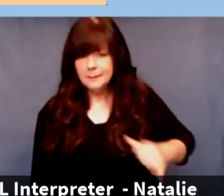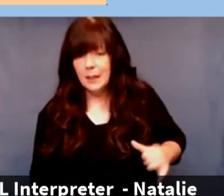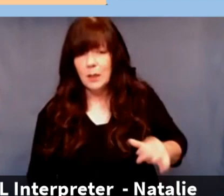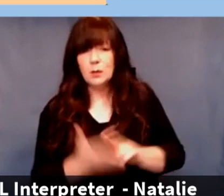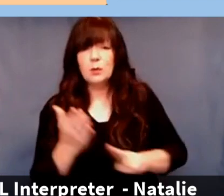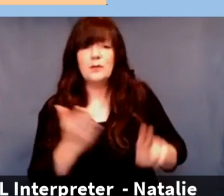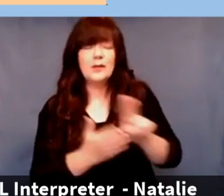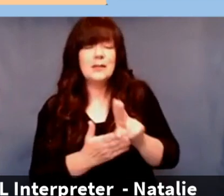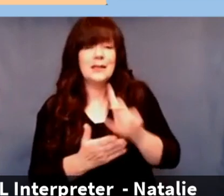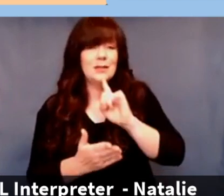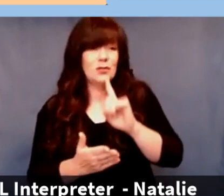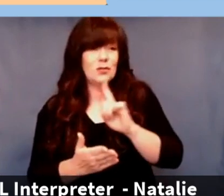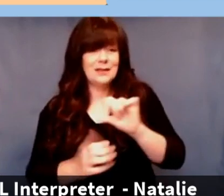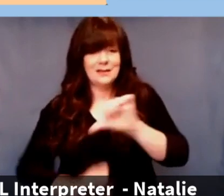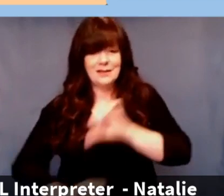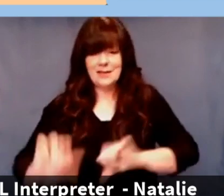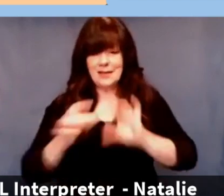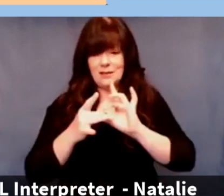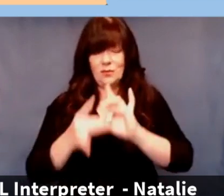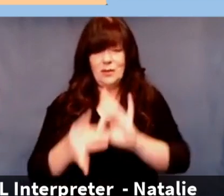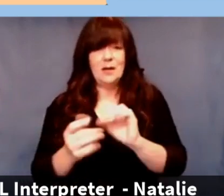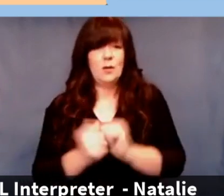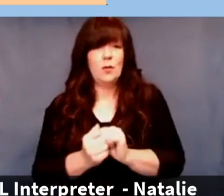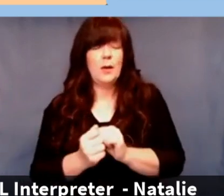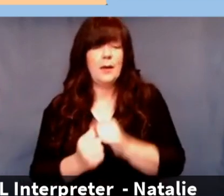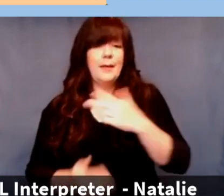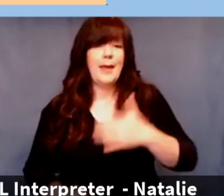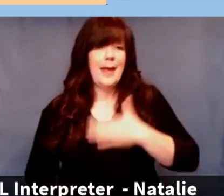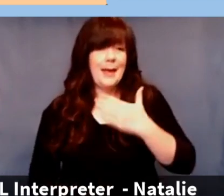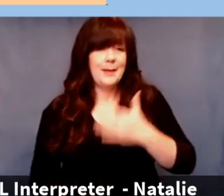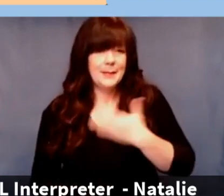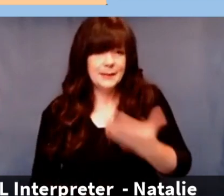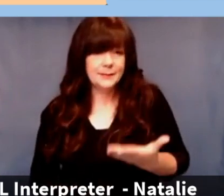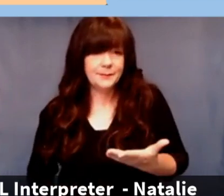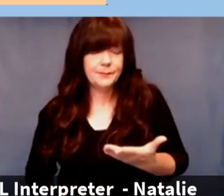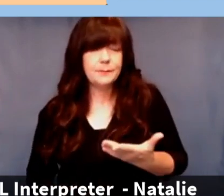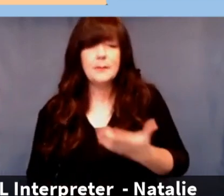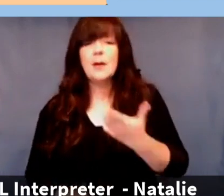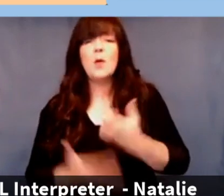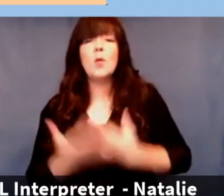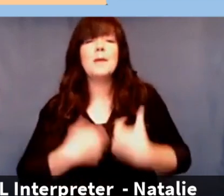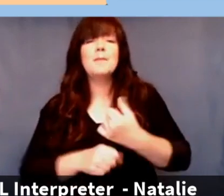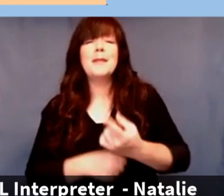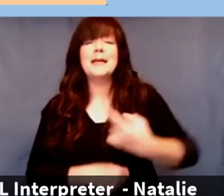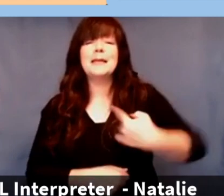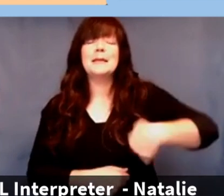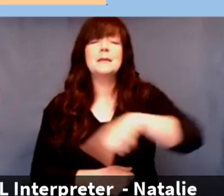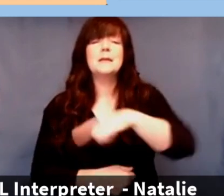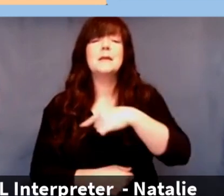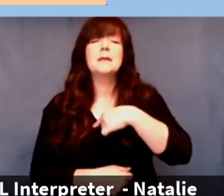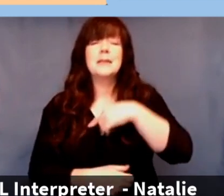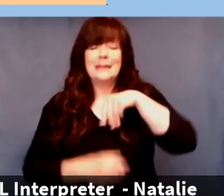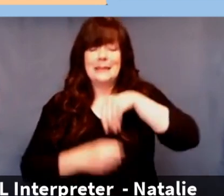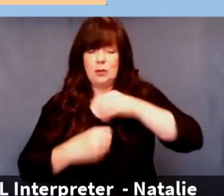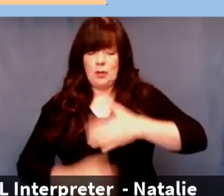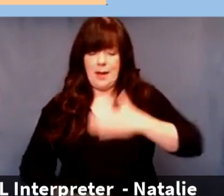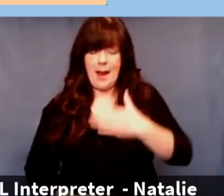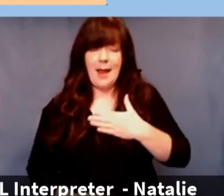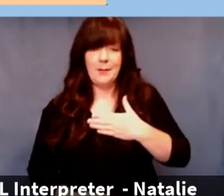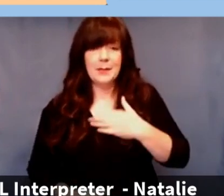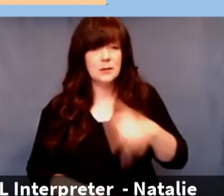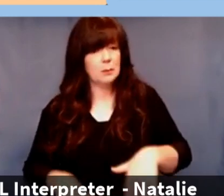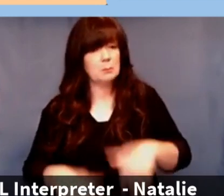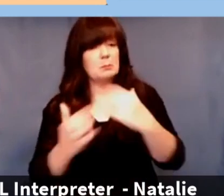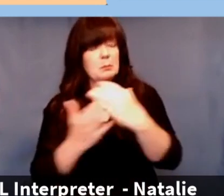the science of happiness. Like what is it that makes us happy, internally happy? And I took that course and it really opened up my